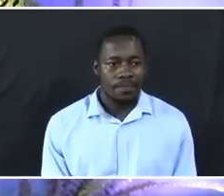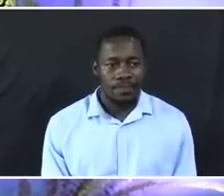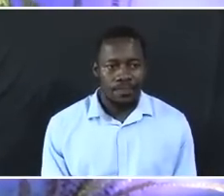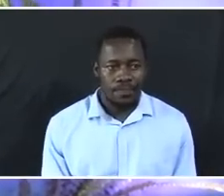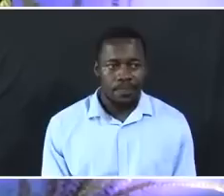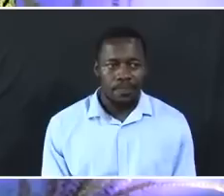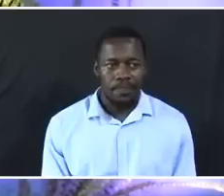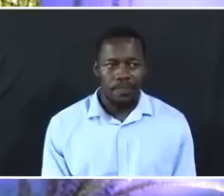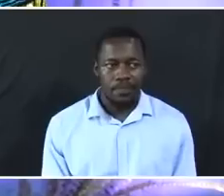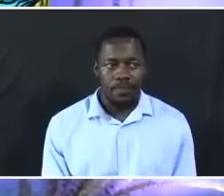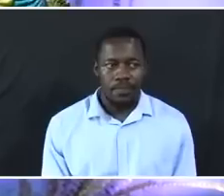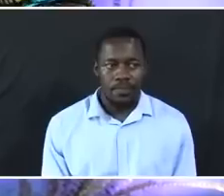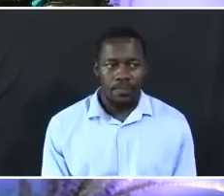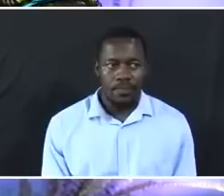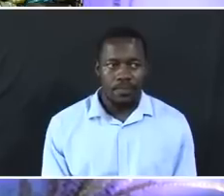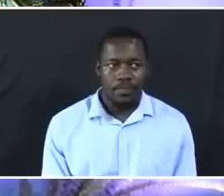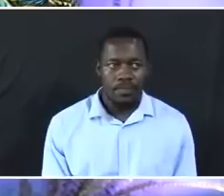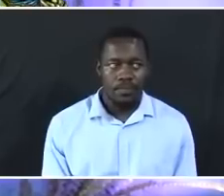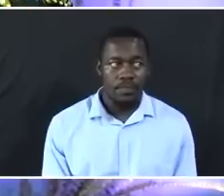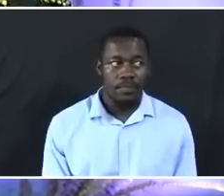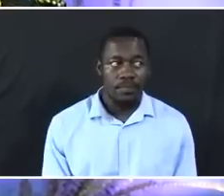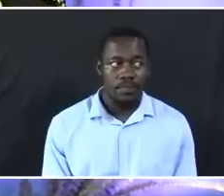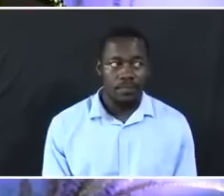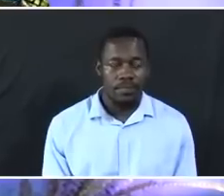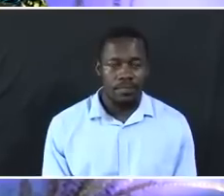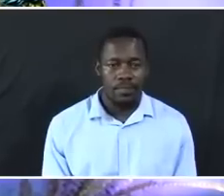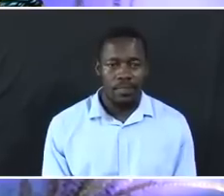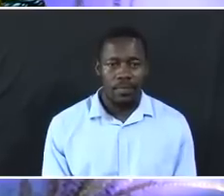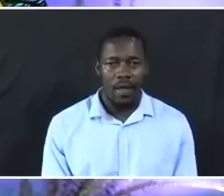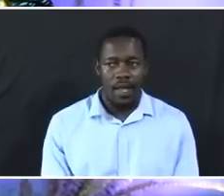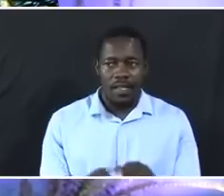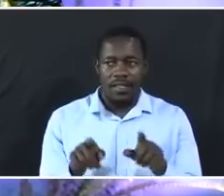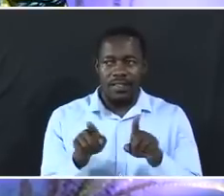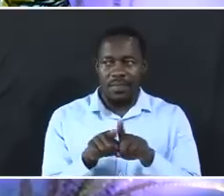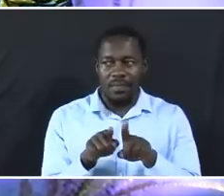You don't go so far when you are wicked.